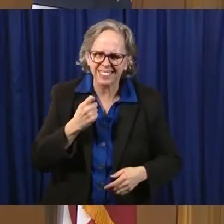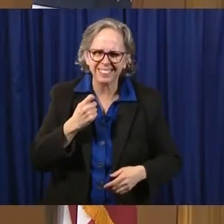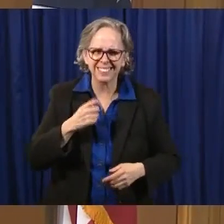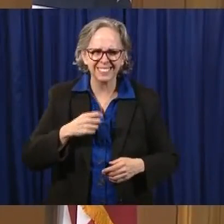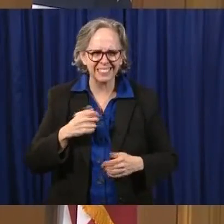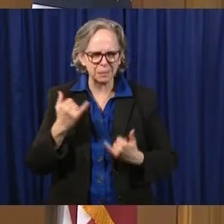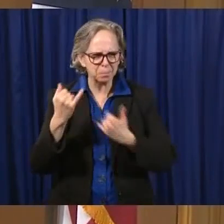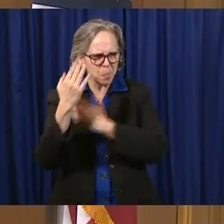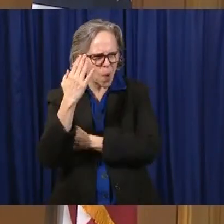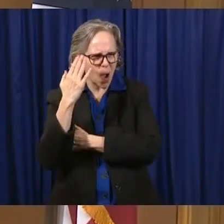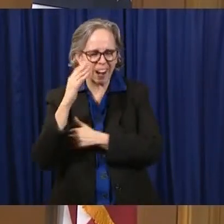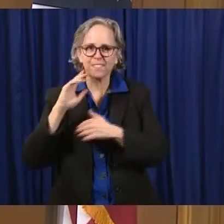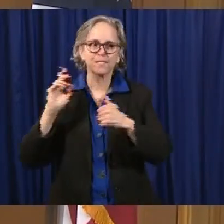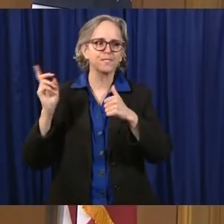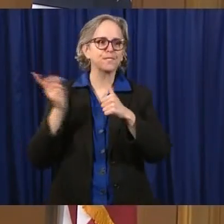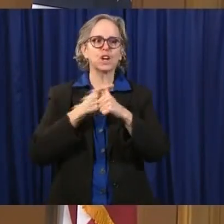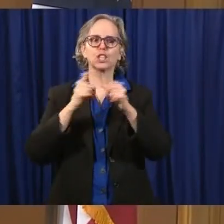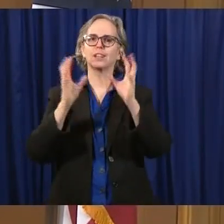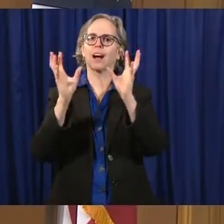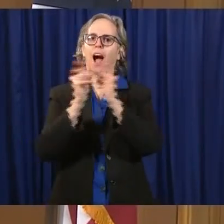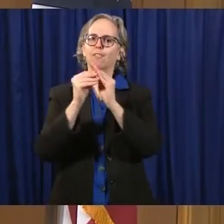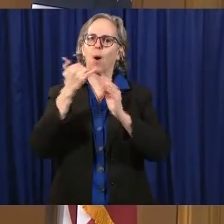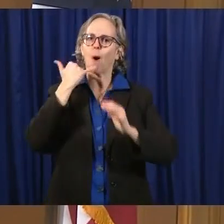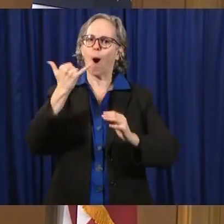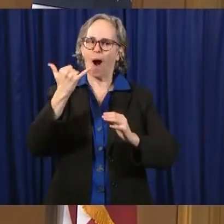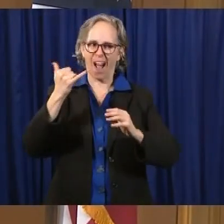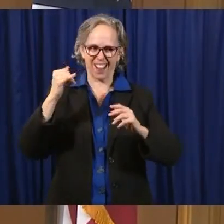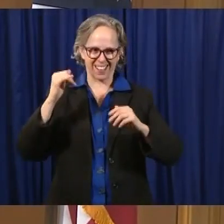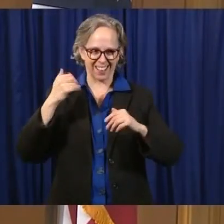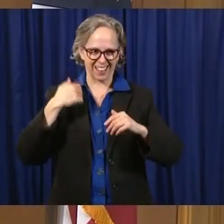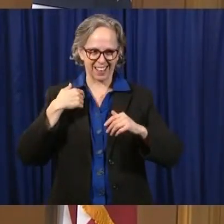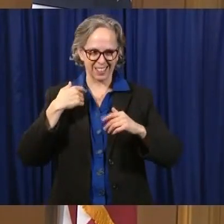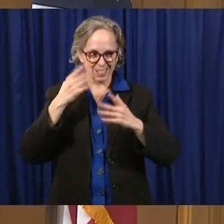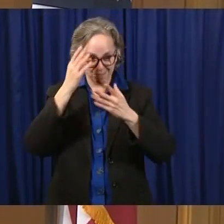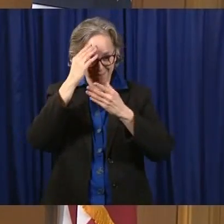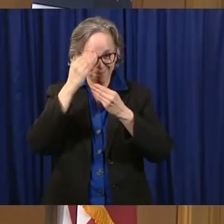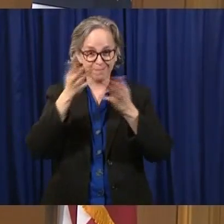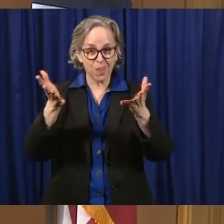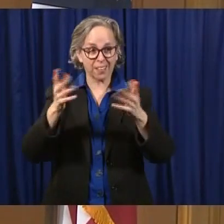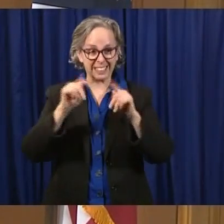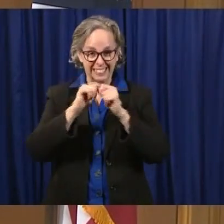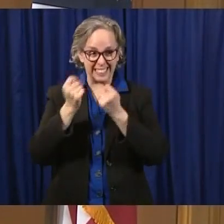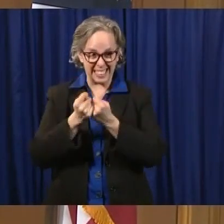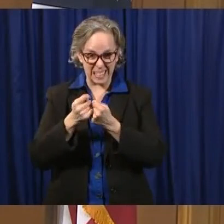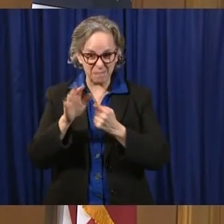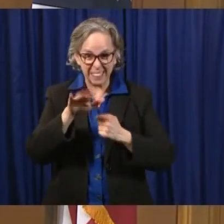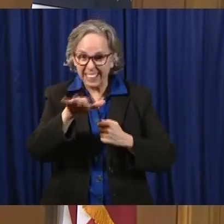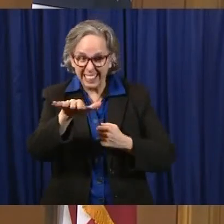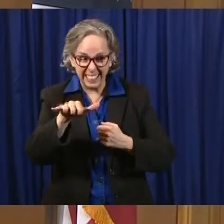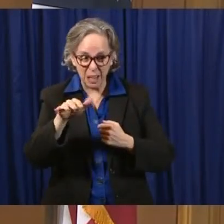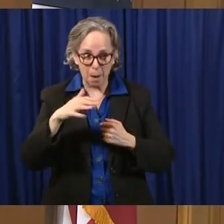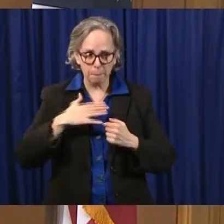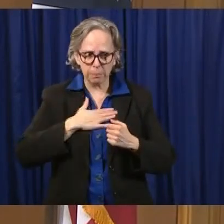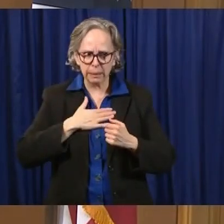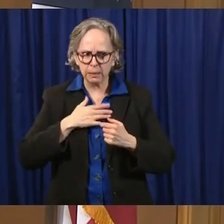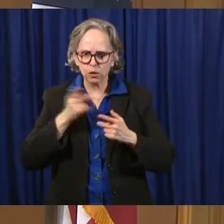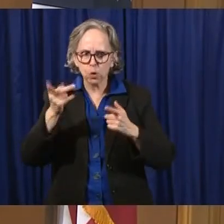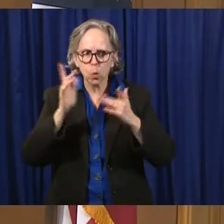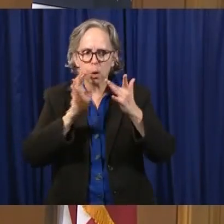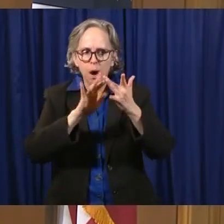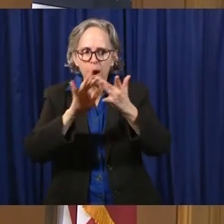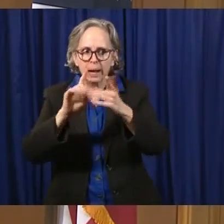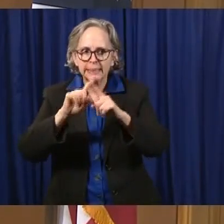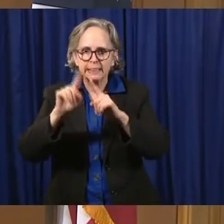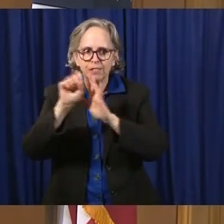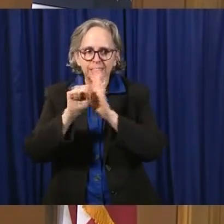on my conference call this morning was tell our team, you know, make sure we're reaching out to these